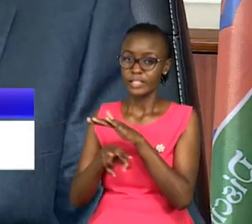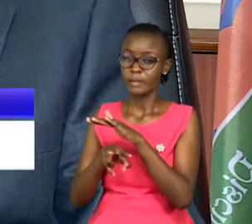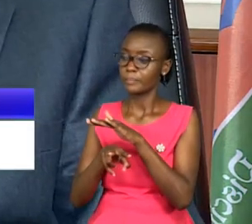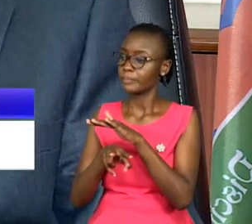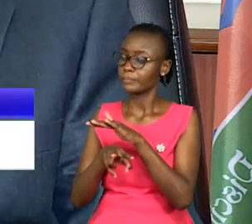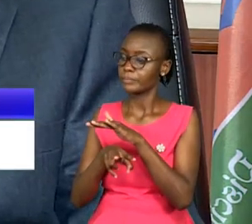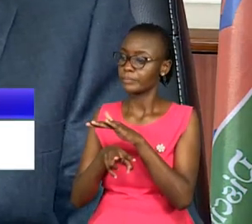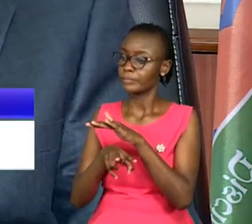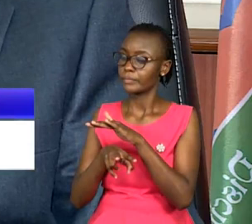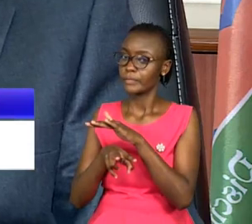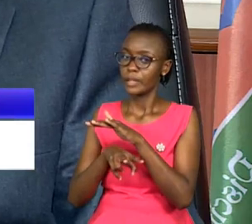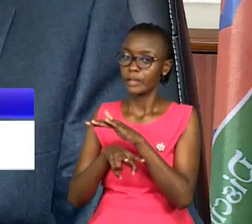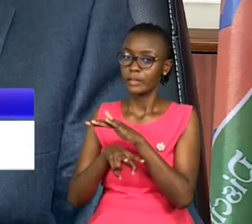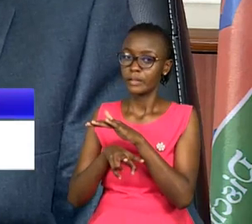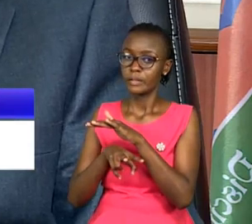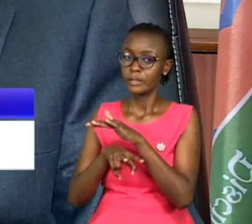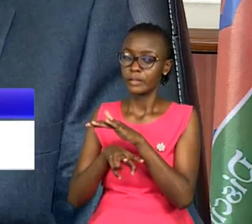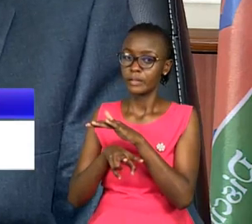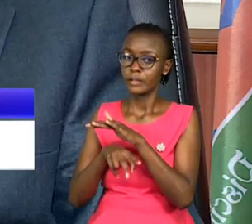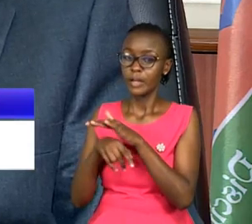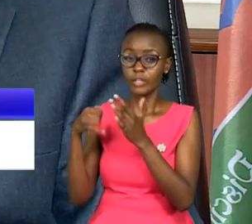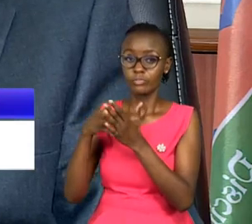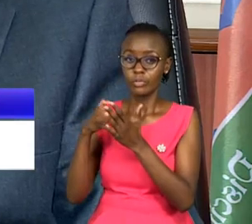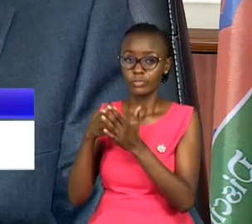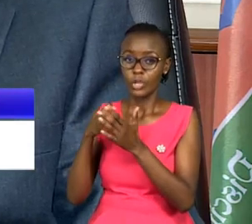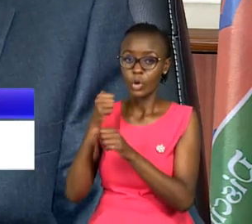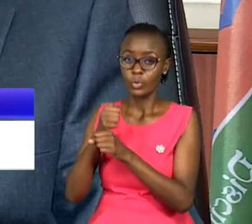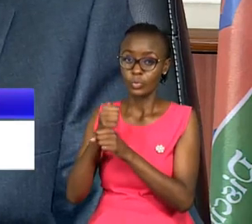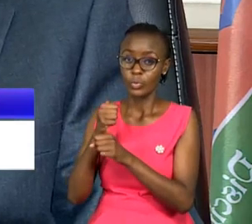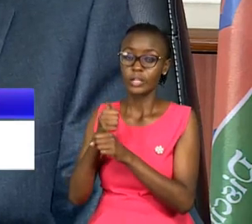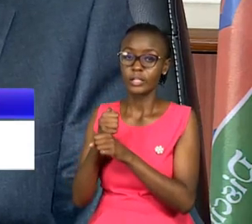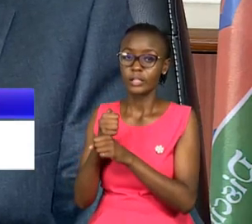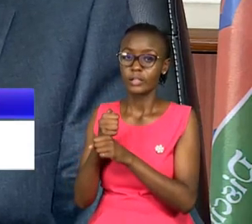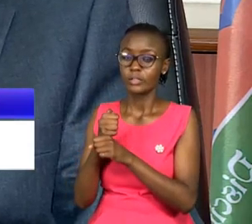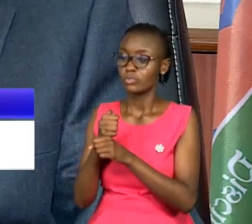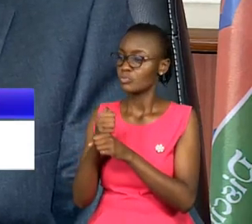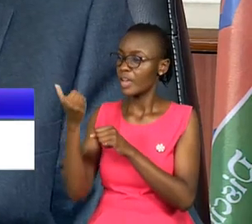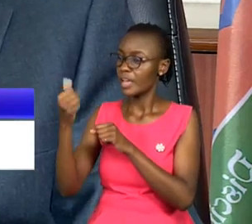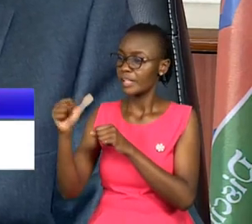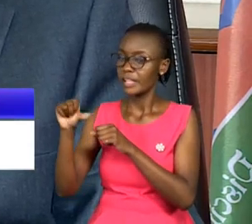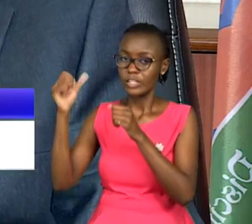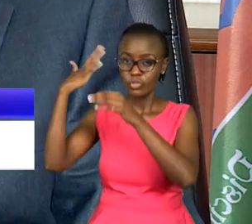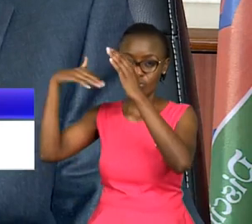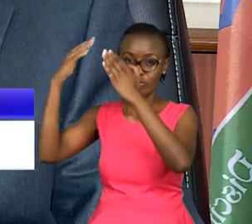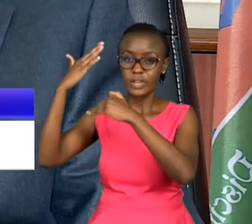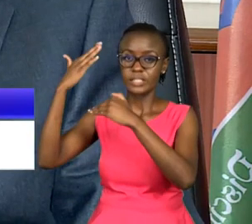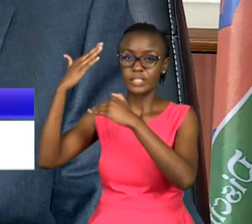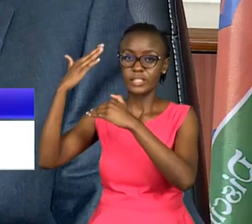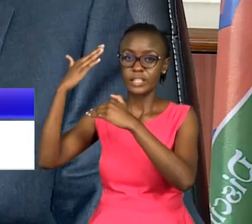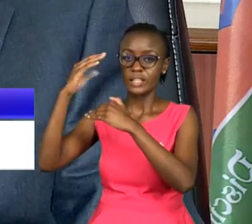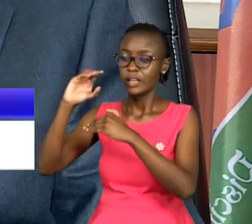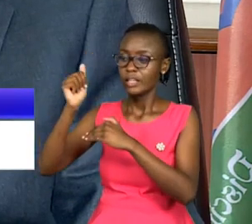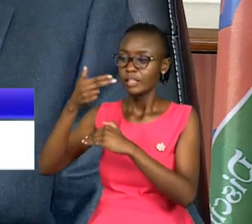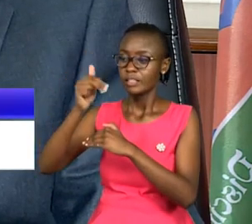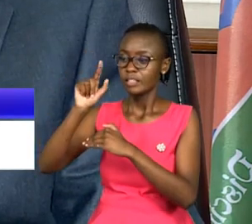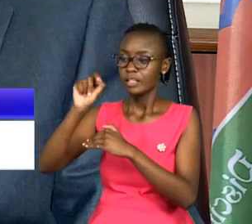affairs. And we were involved in ensuring that the then university college attained charter. The charter was